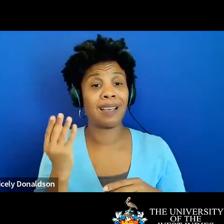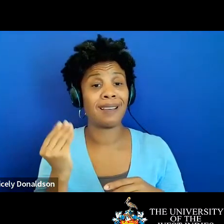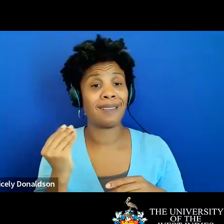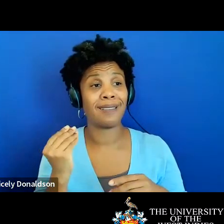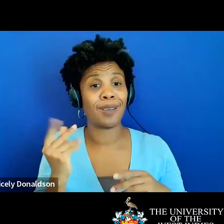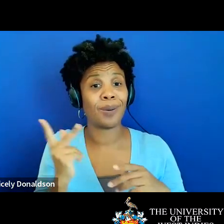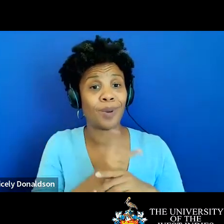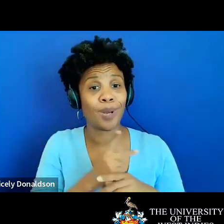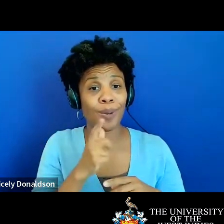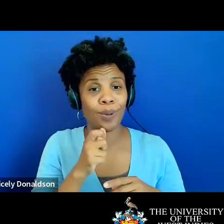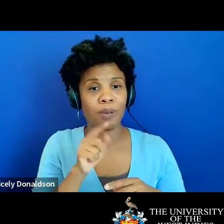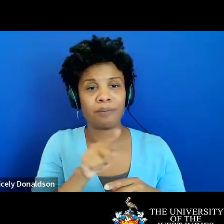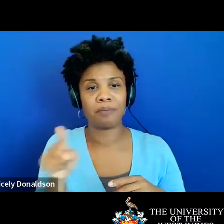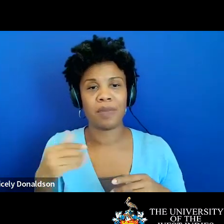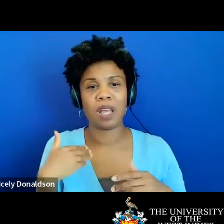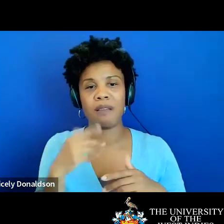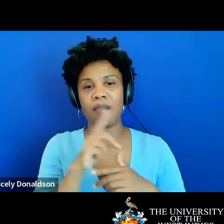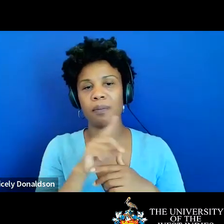have already